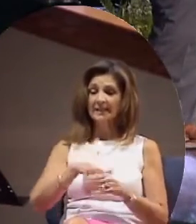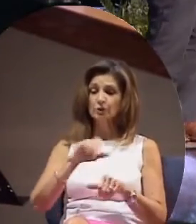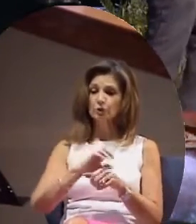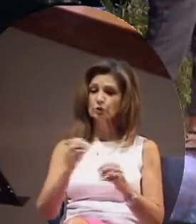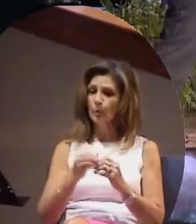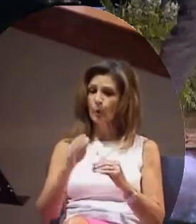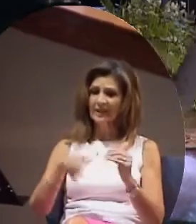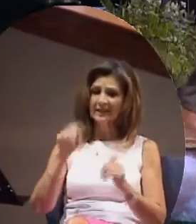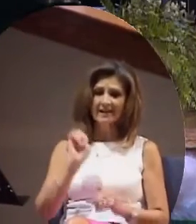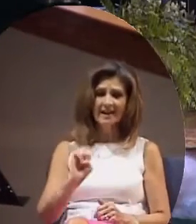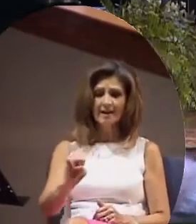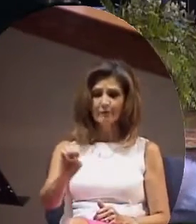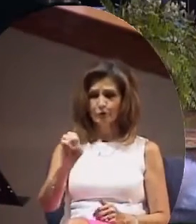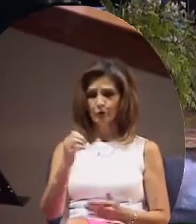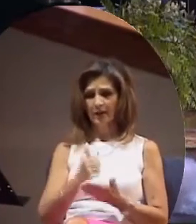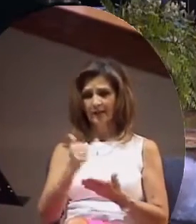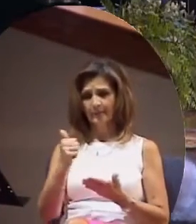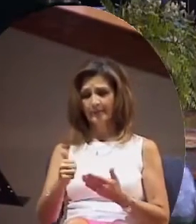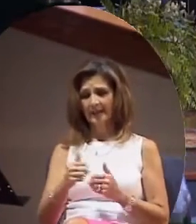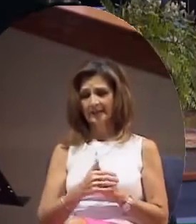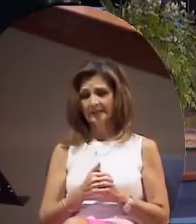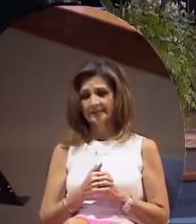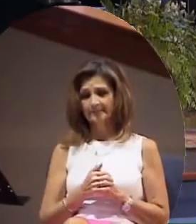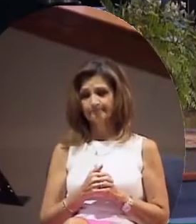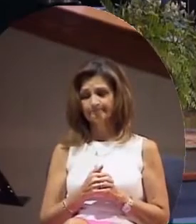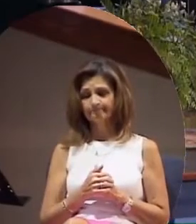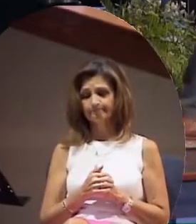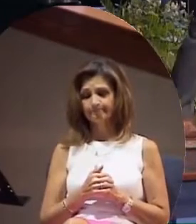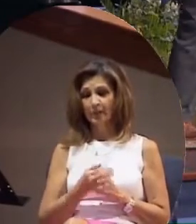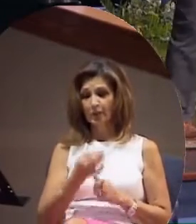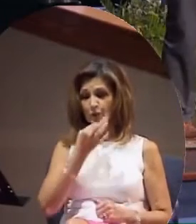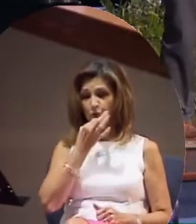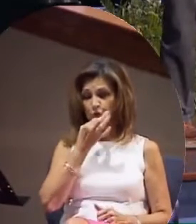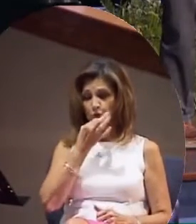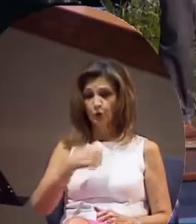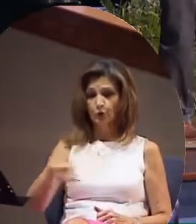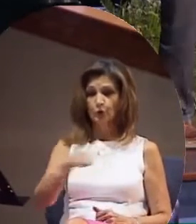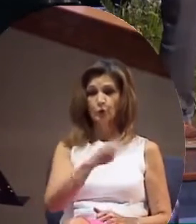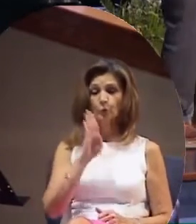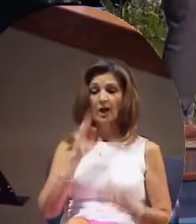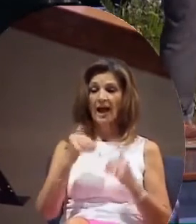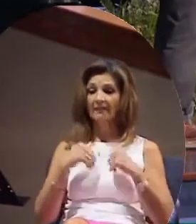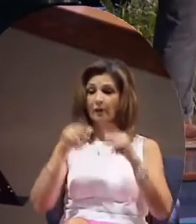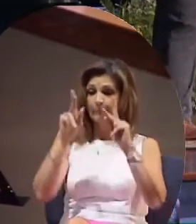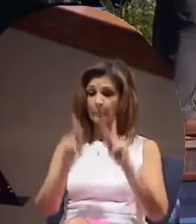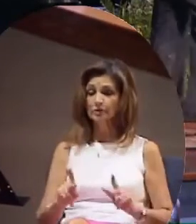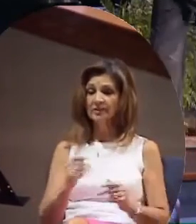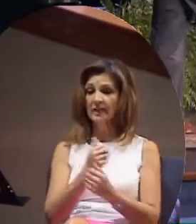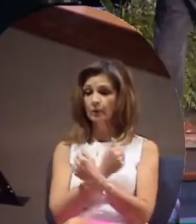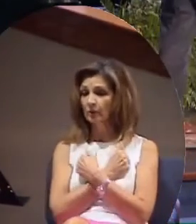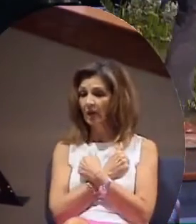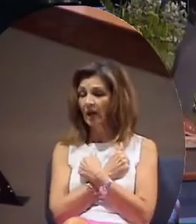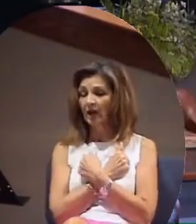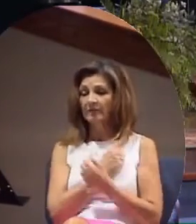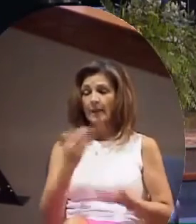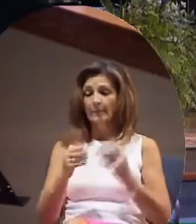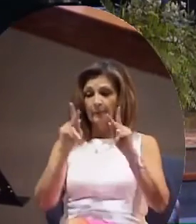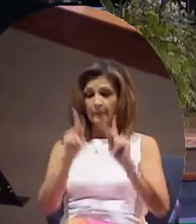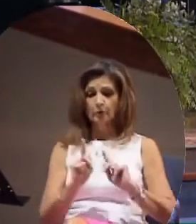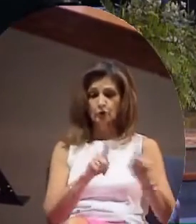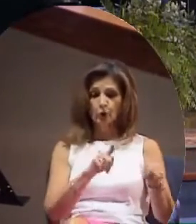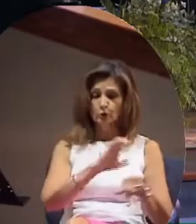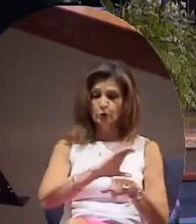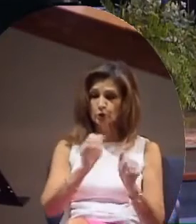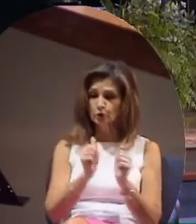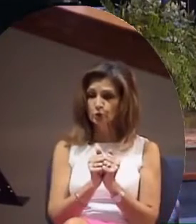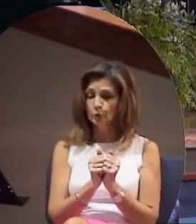ever. Amen. Someone here soon, you're going to have somebody you love, somebody you run with, maybe somebody you go to church